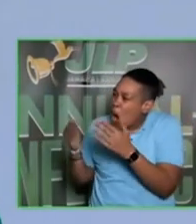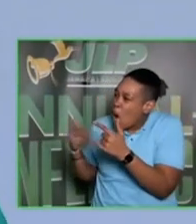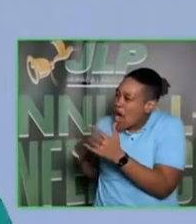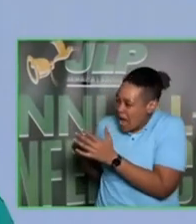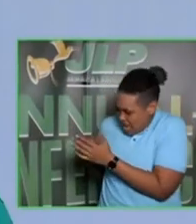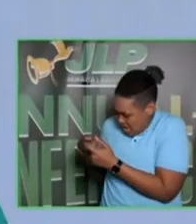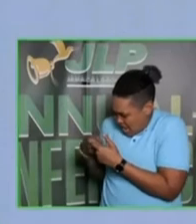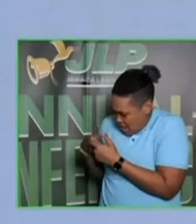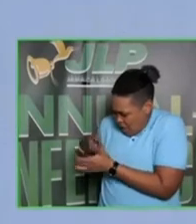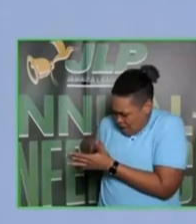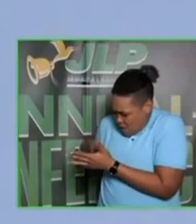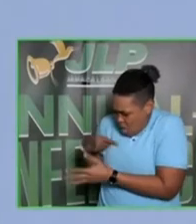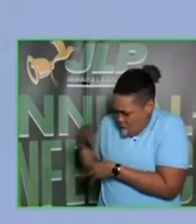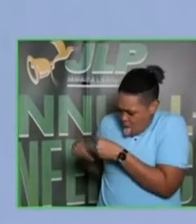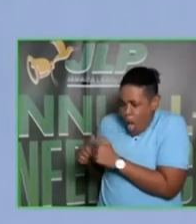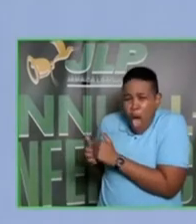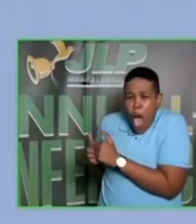to Jamaicans,